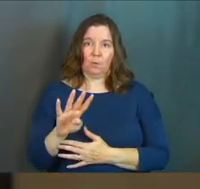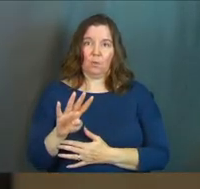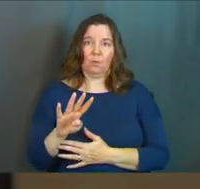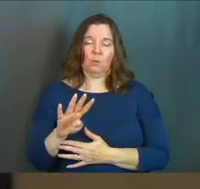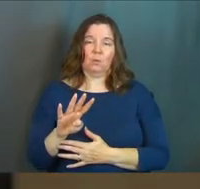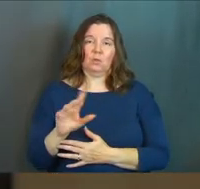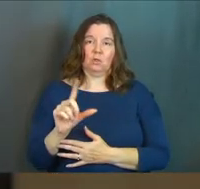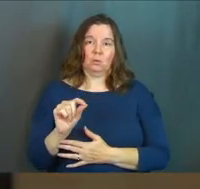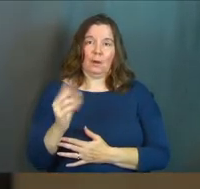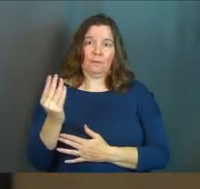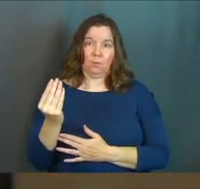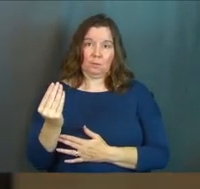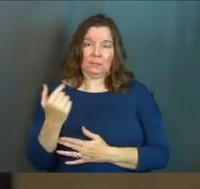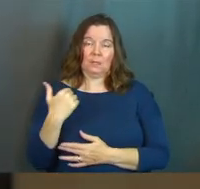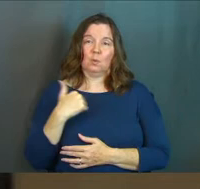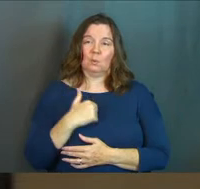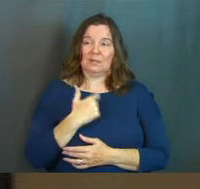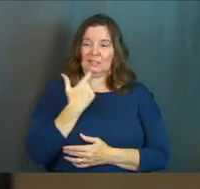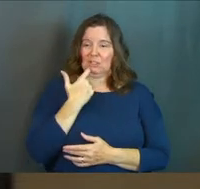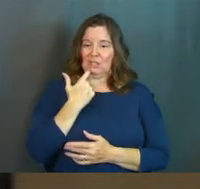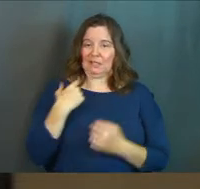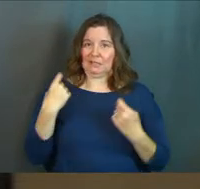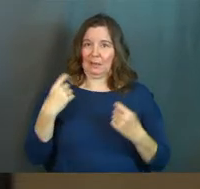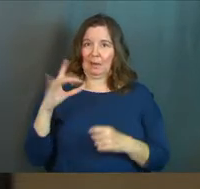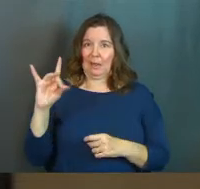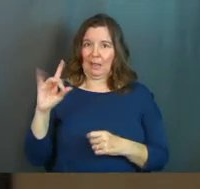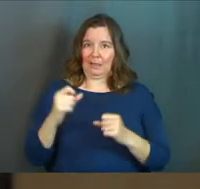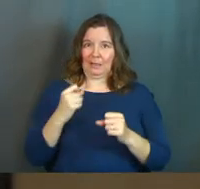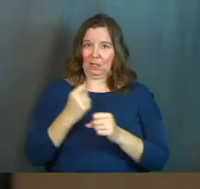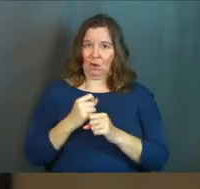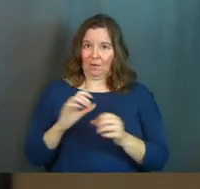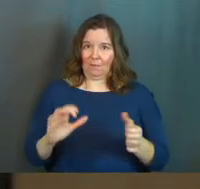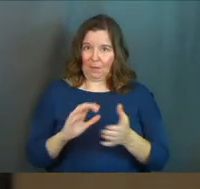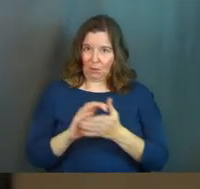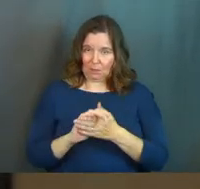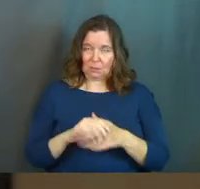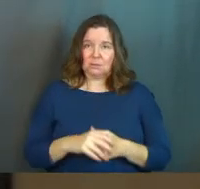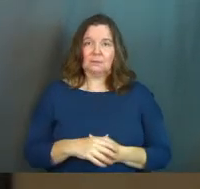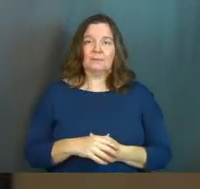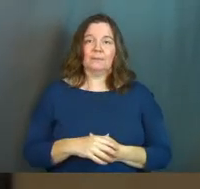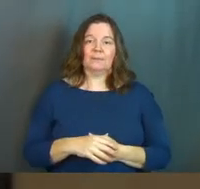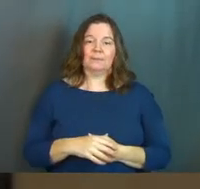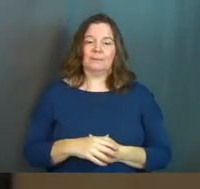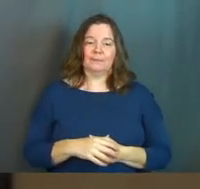of 2014. We just celebrated our 8th year of marriage.